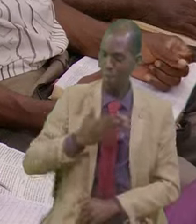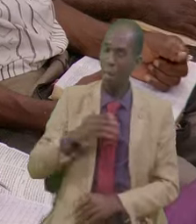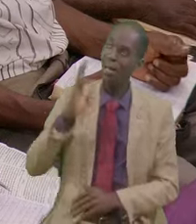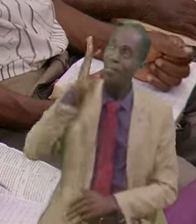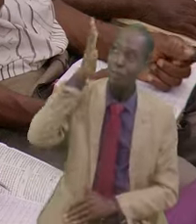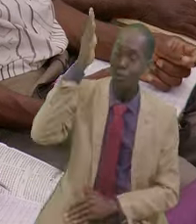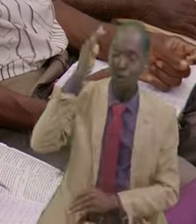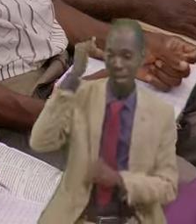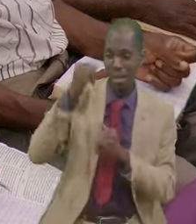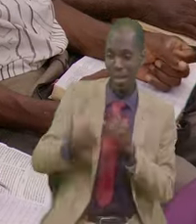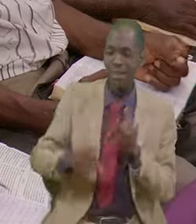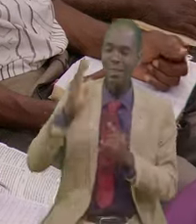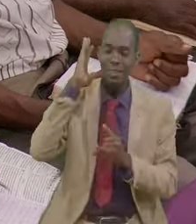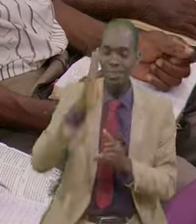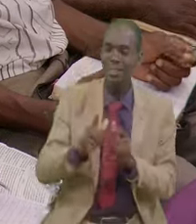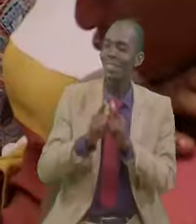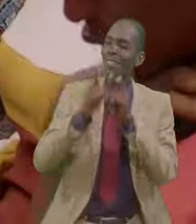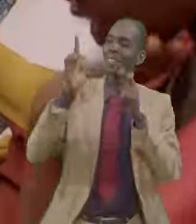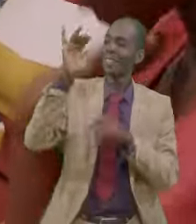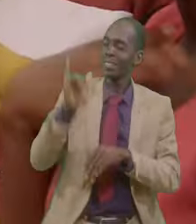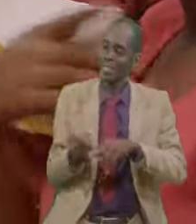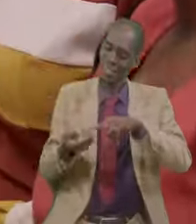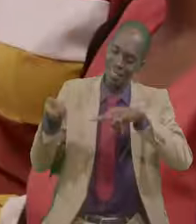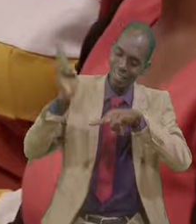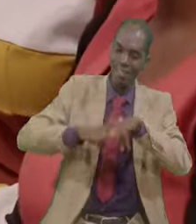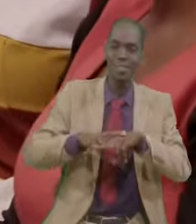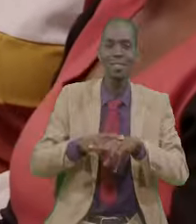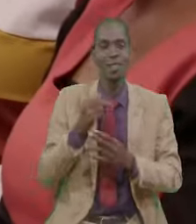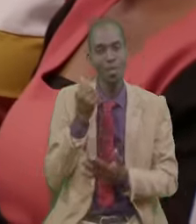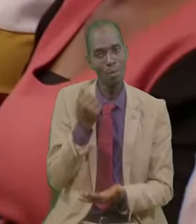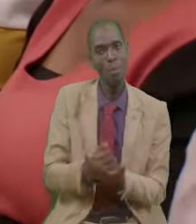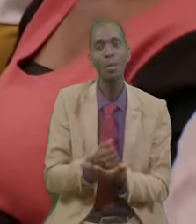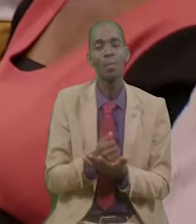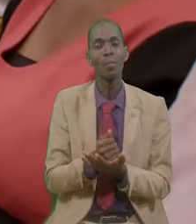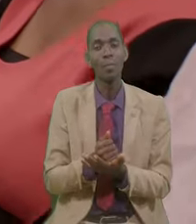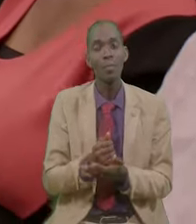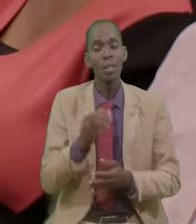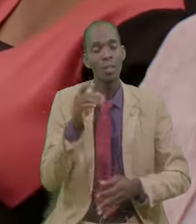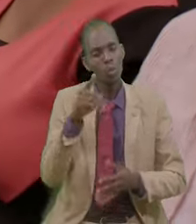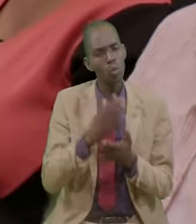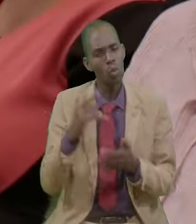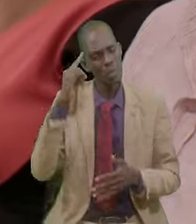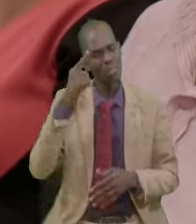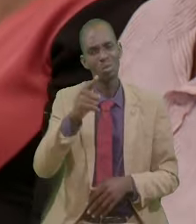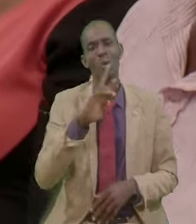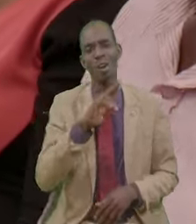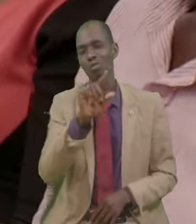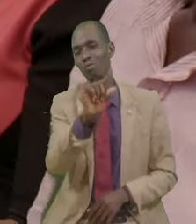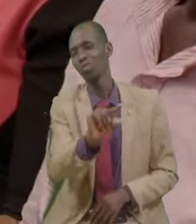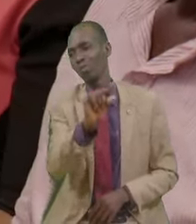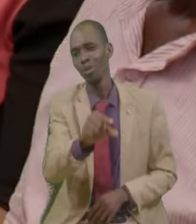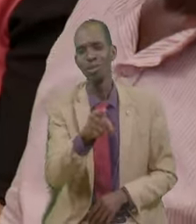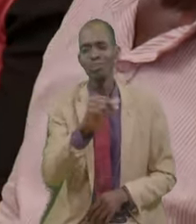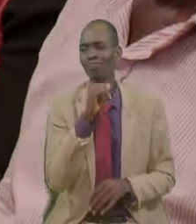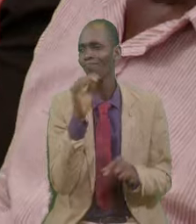end should greatly increase. There's somebody there, you feel you are small, you feel you are